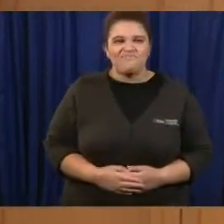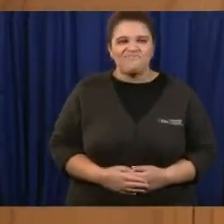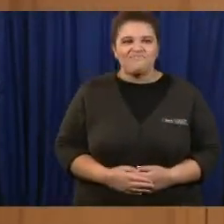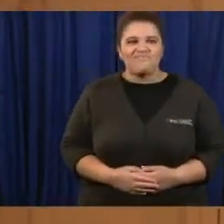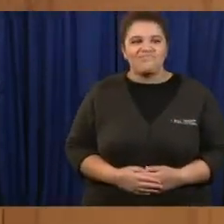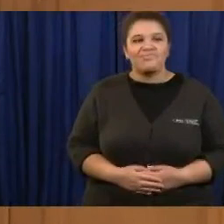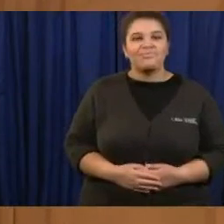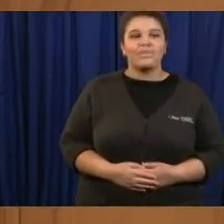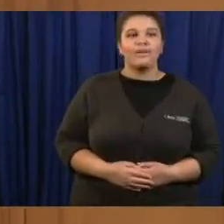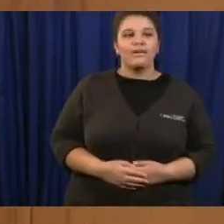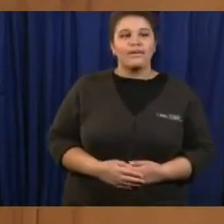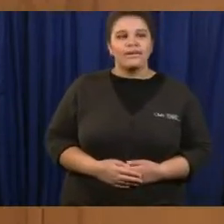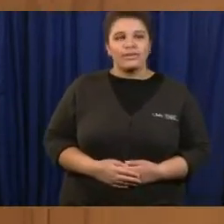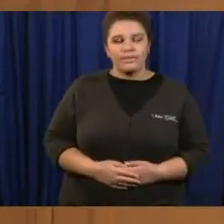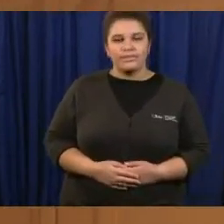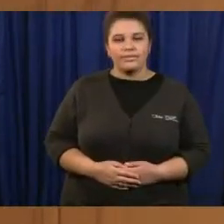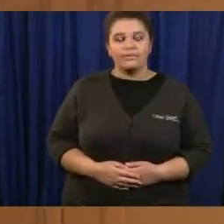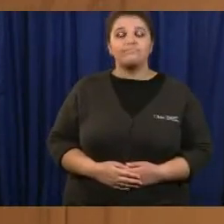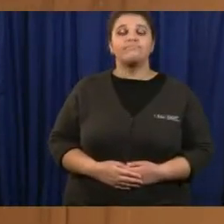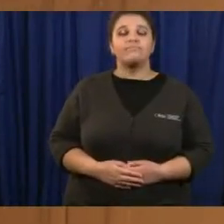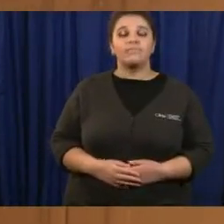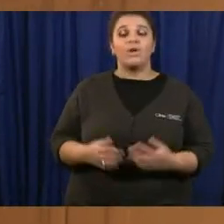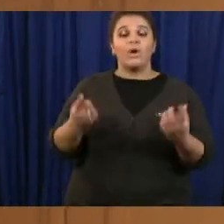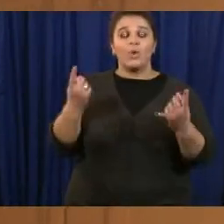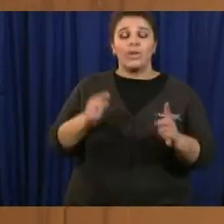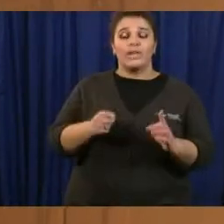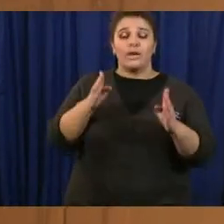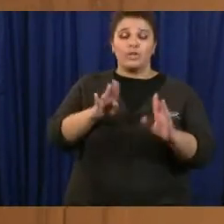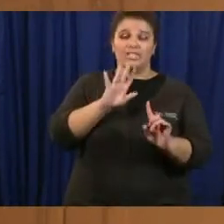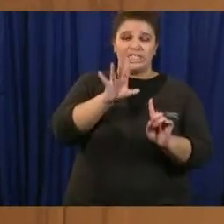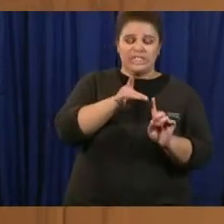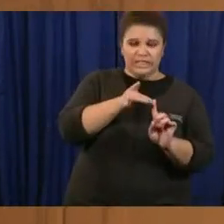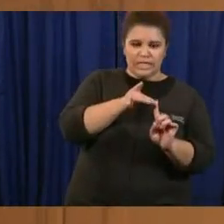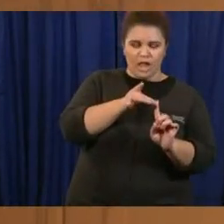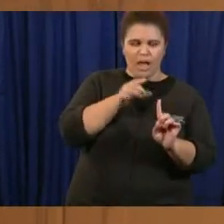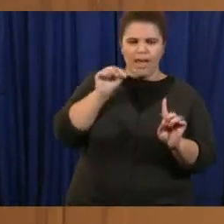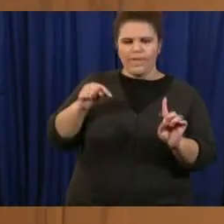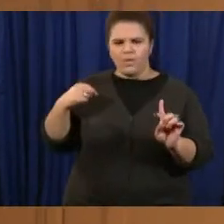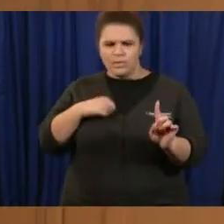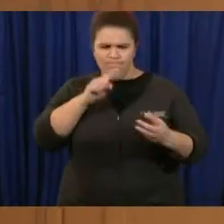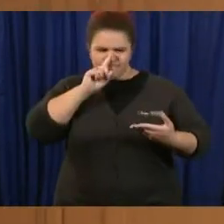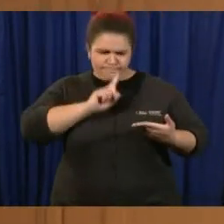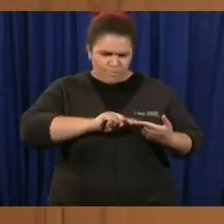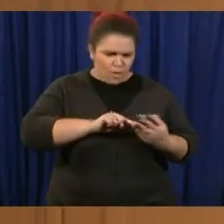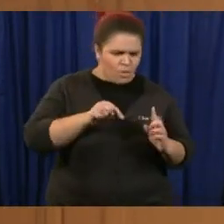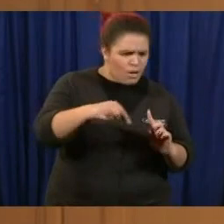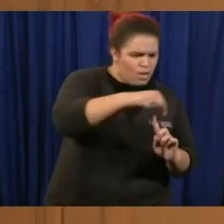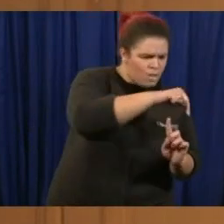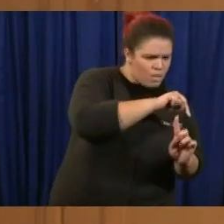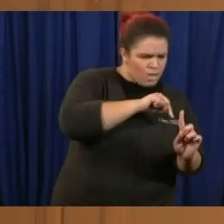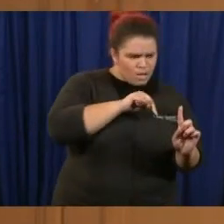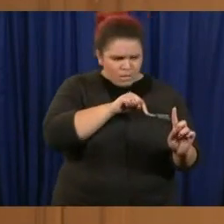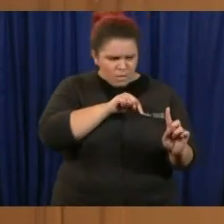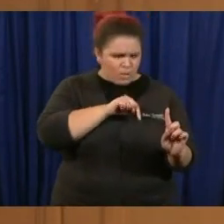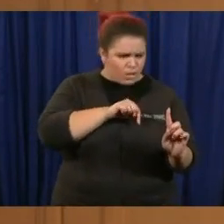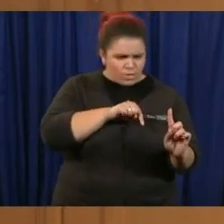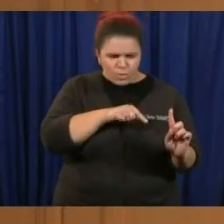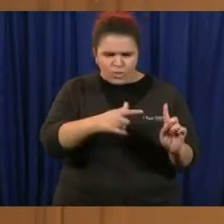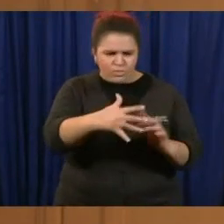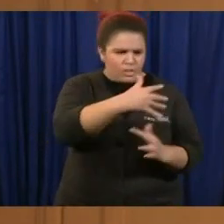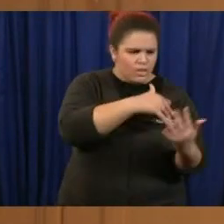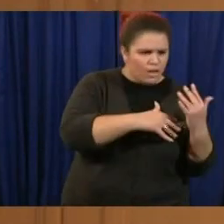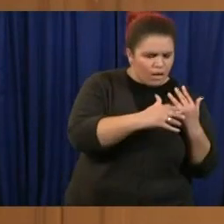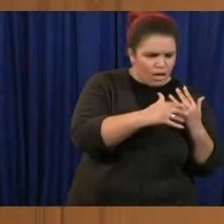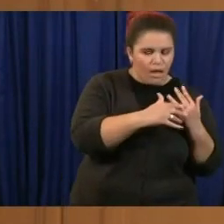what level of contact tracing and testing would Ohio need to have to start returning to normal, and I guess how close are we